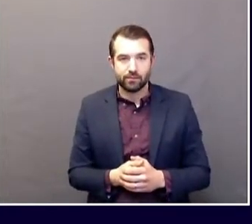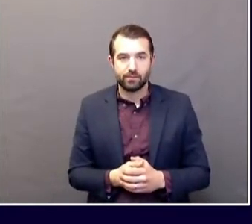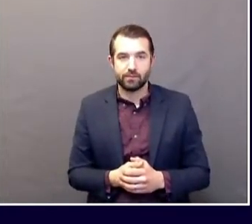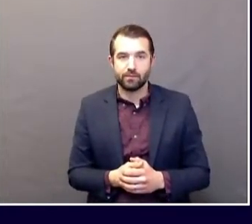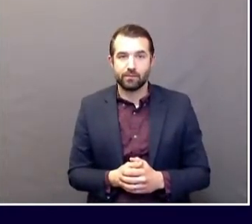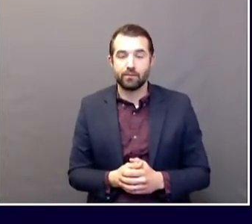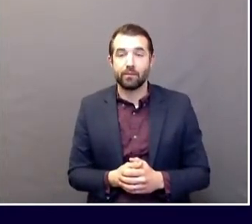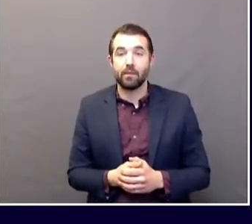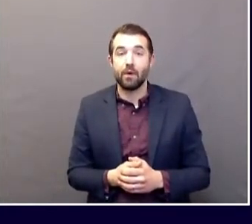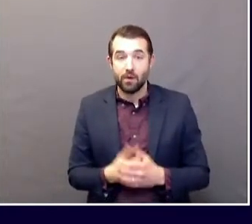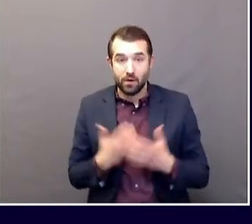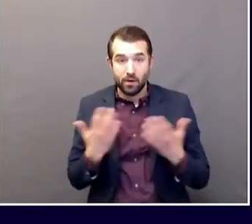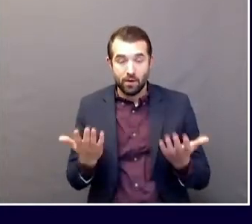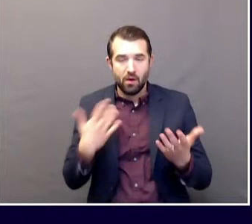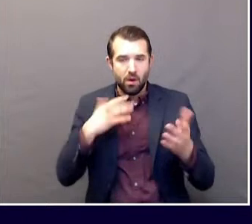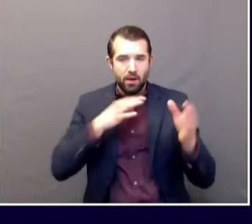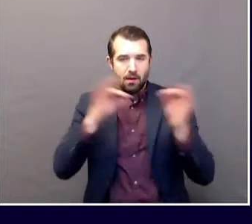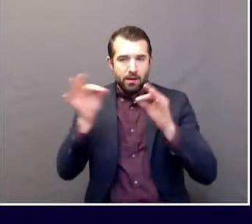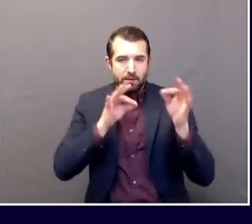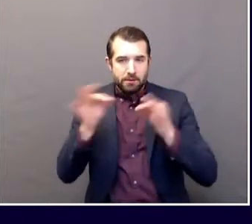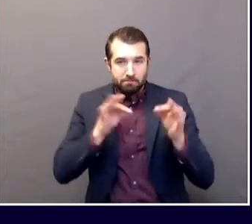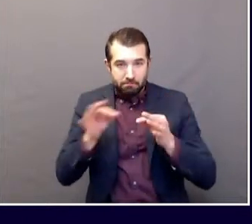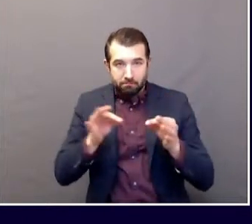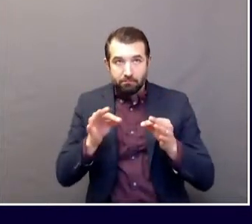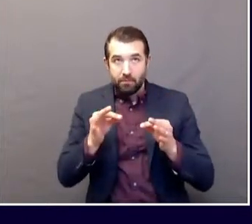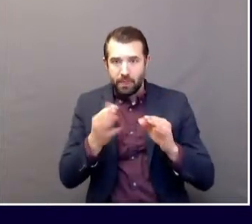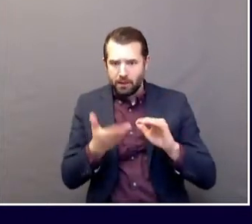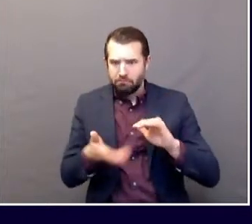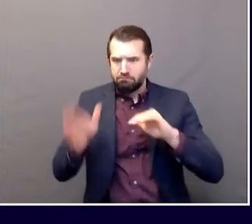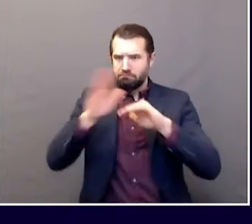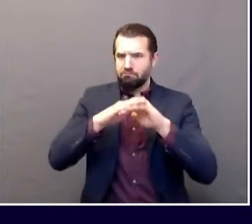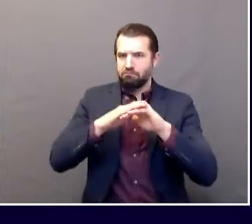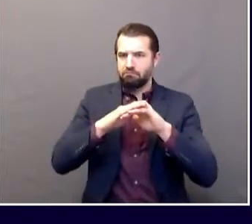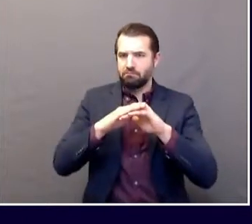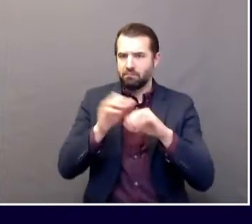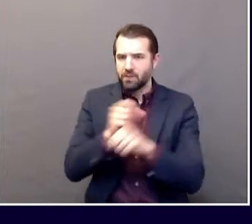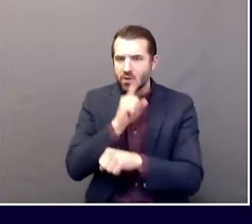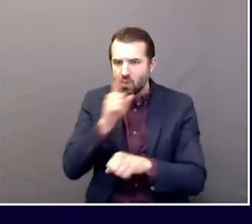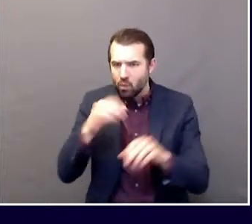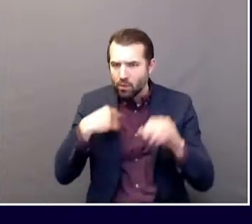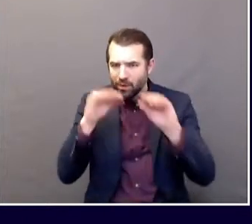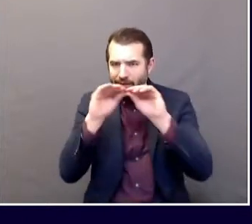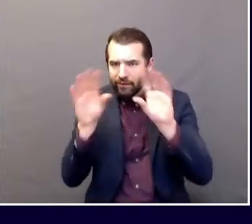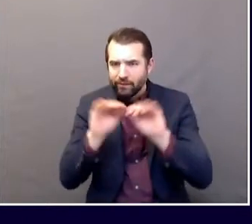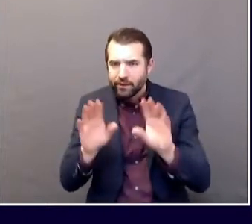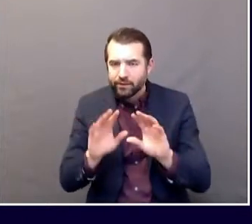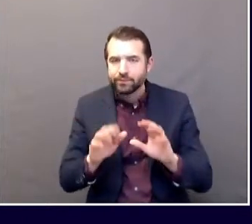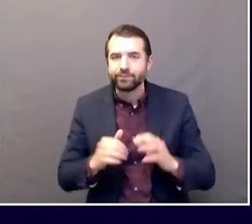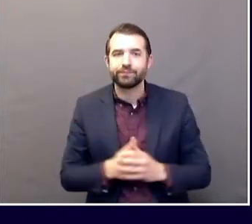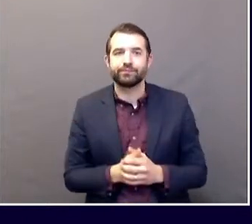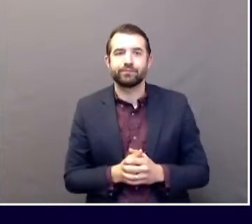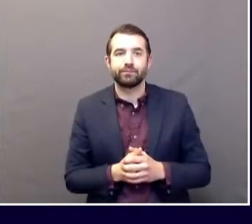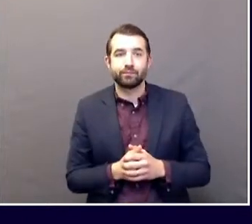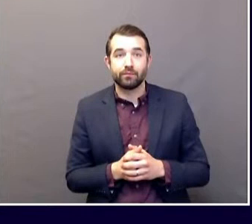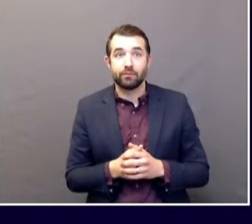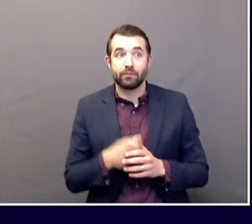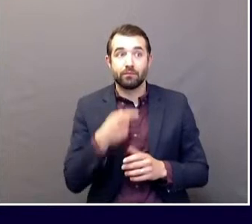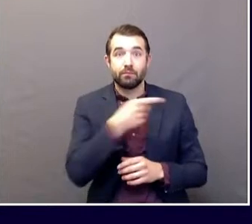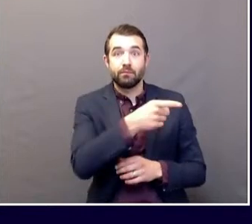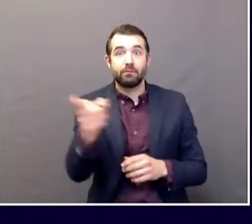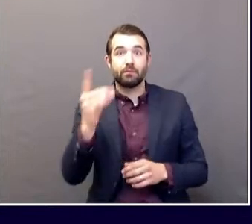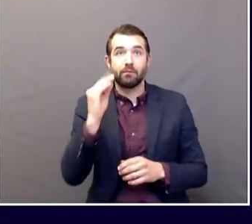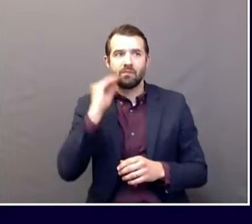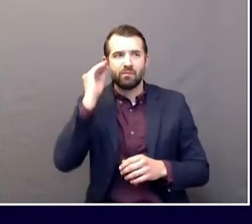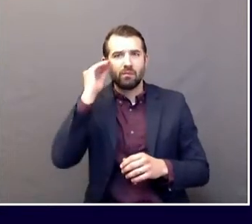few things about that increase. The first is that simple arithmetic might suggest that the number of